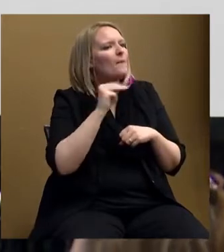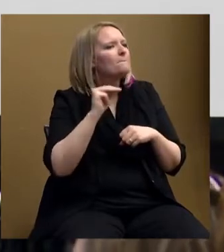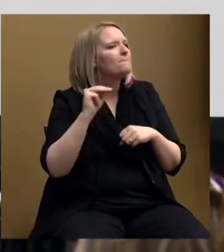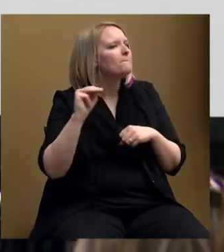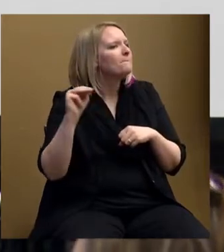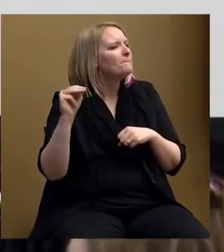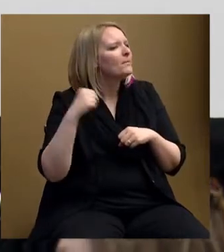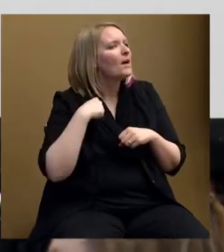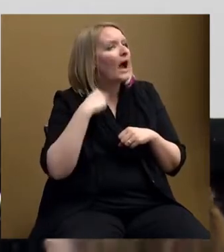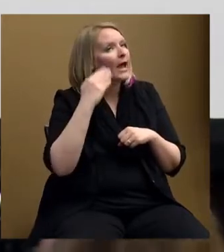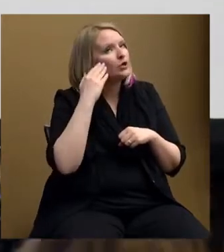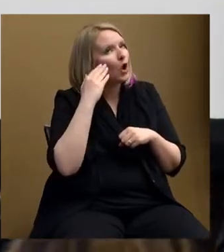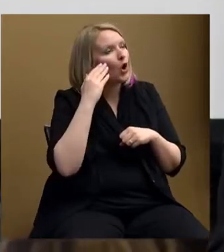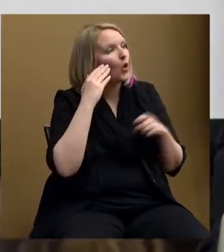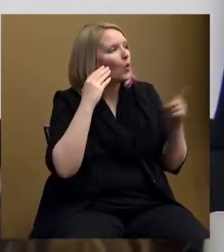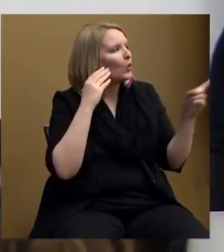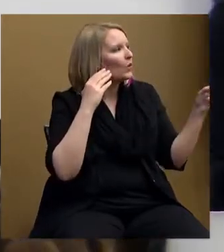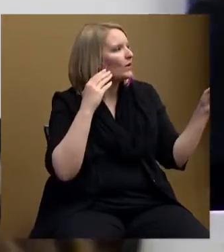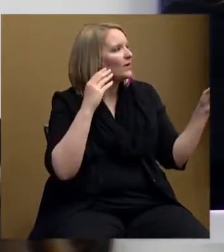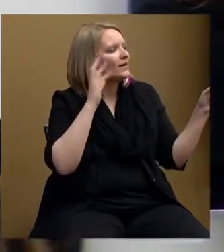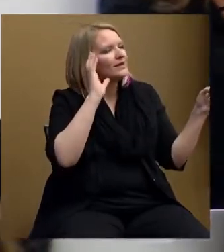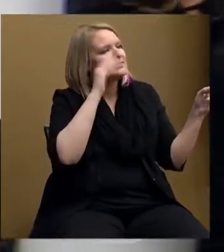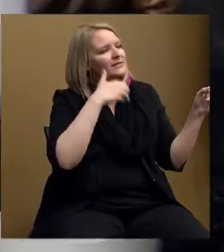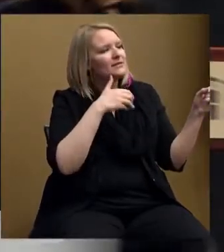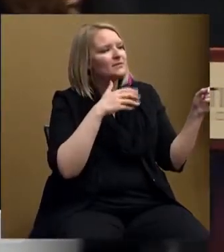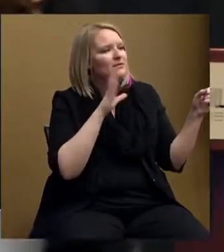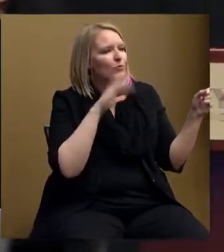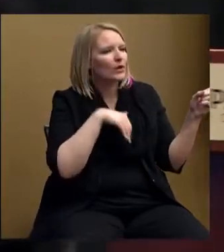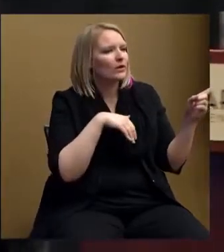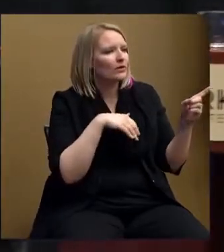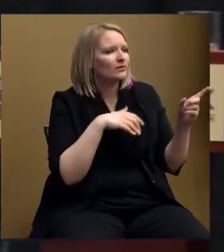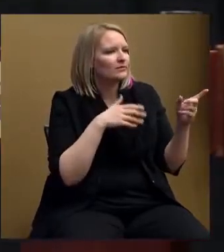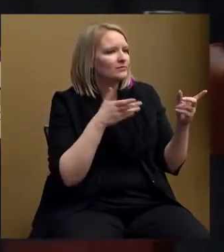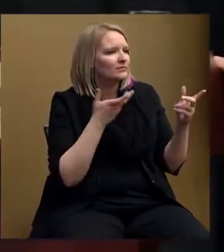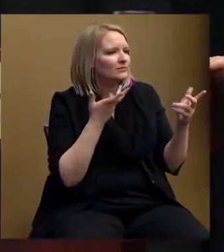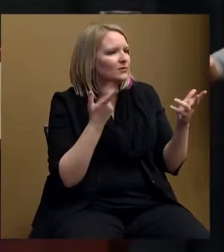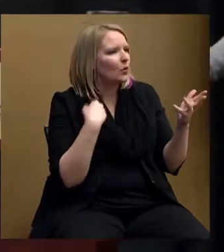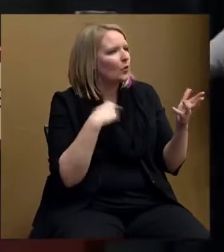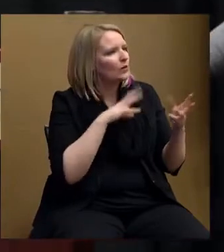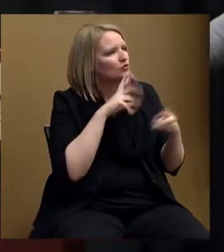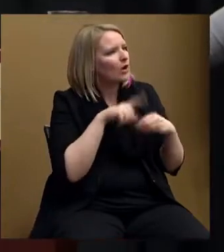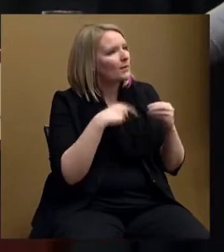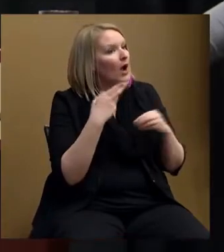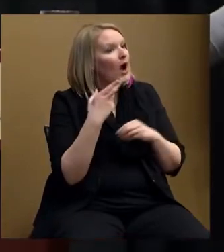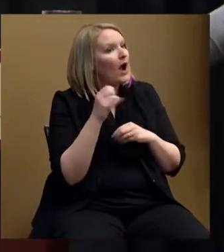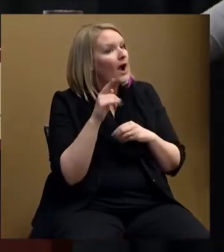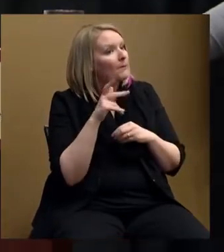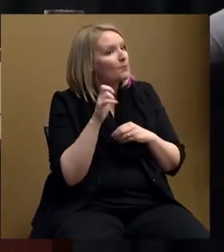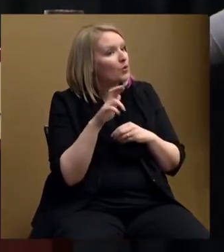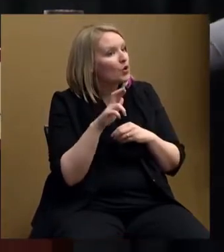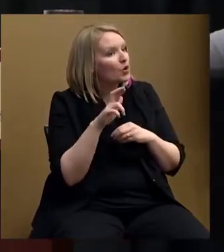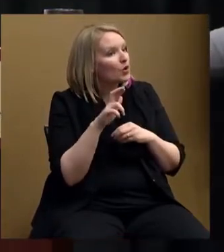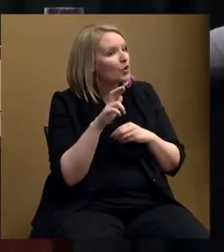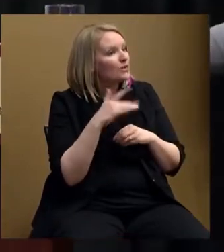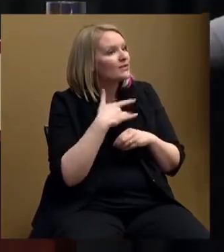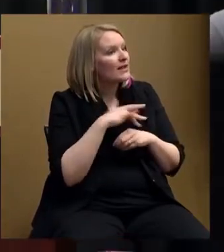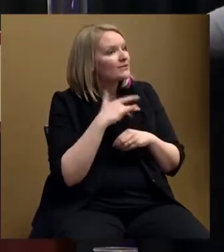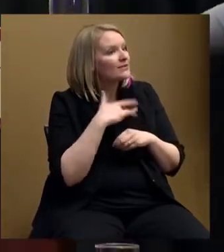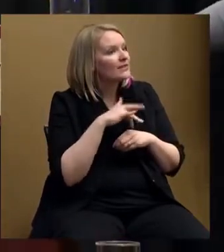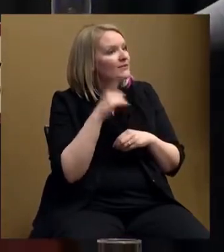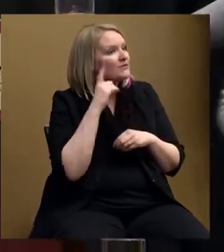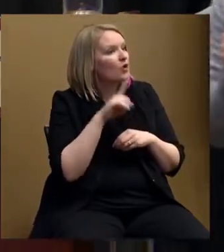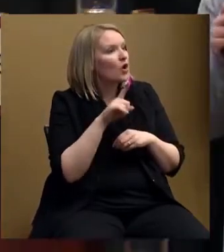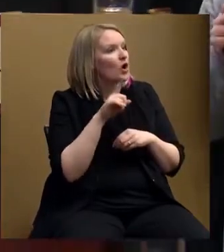that this may seem counterintuitive, that we are talking about hypersensitivities of the